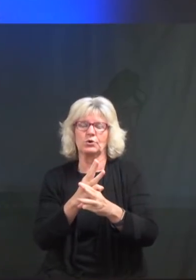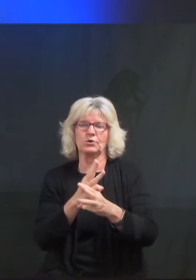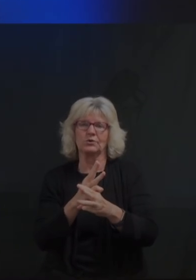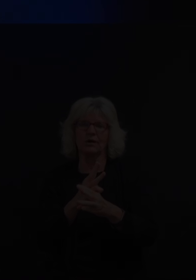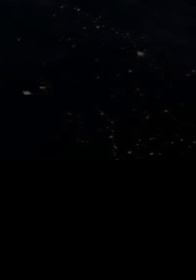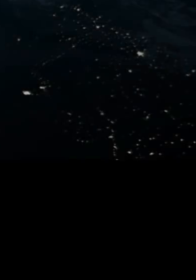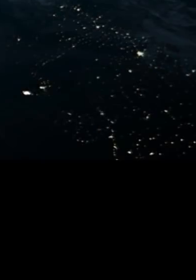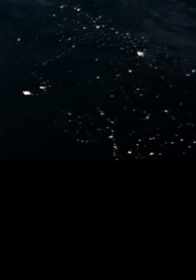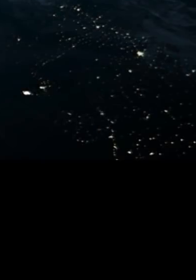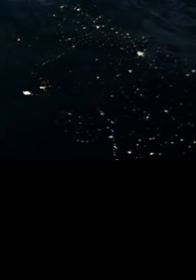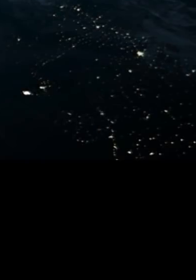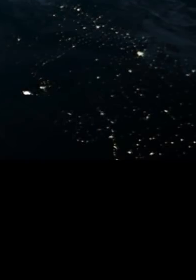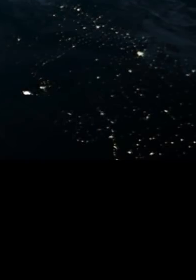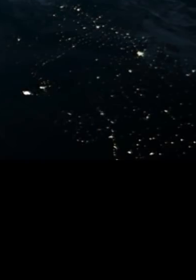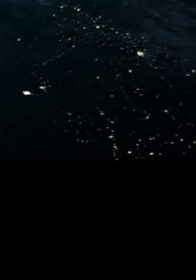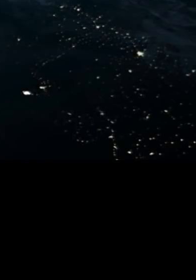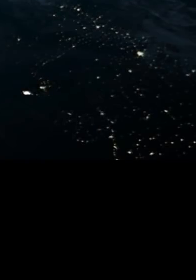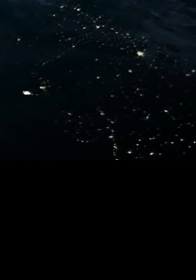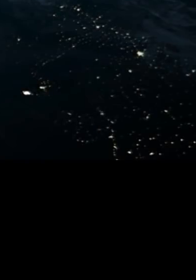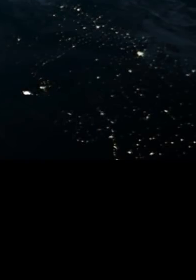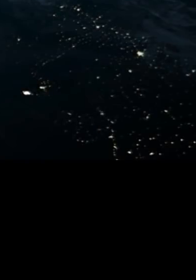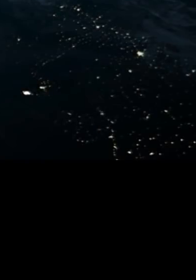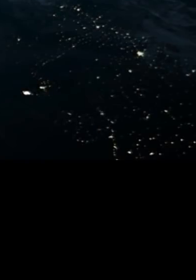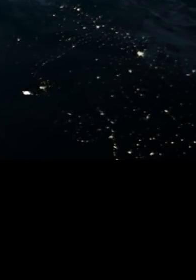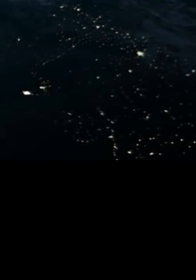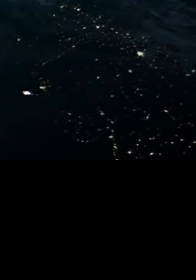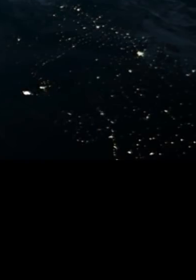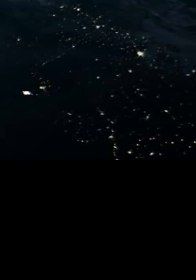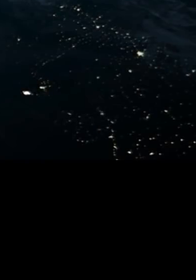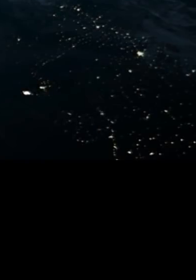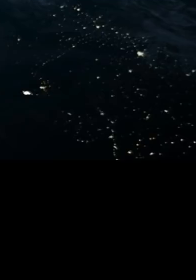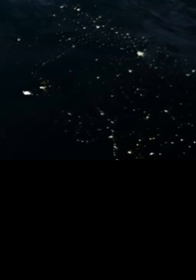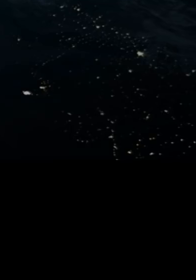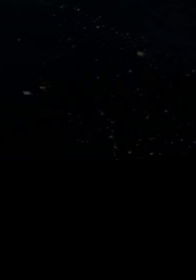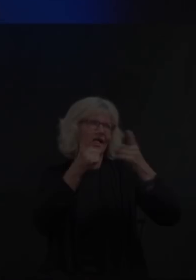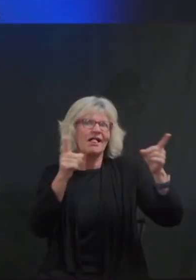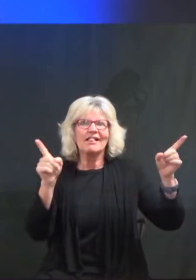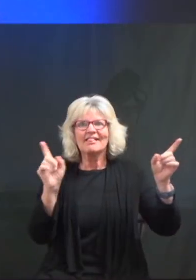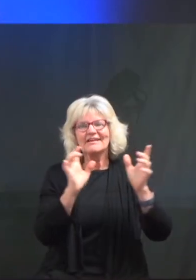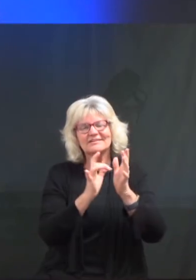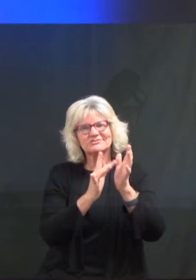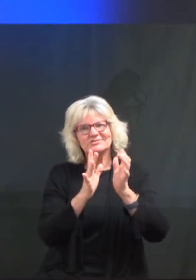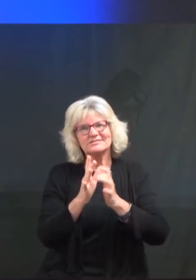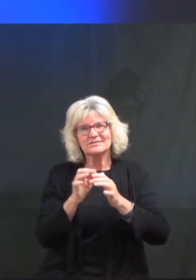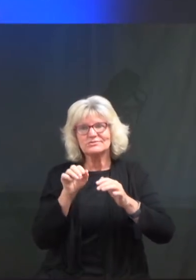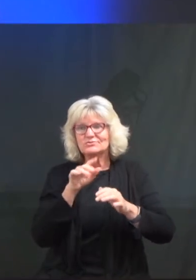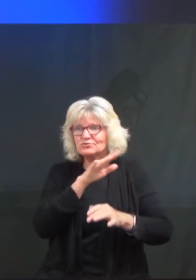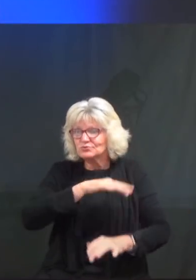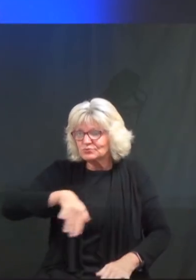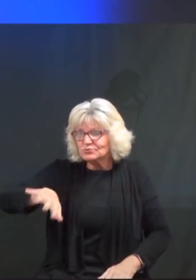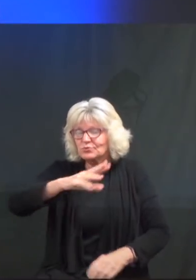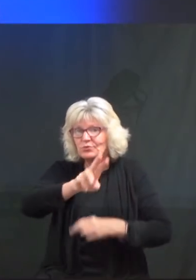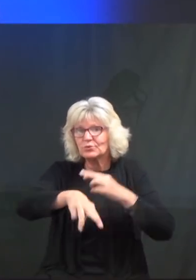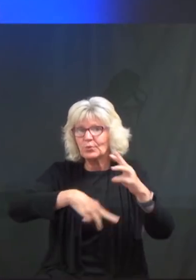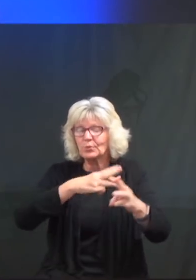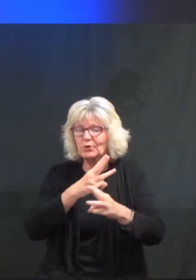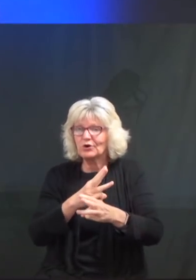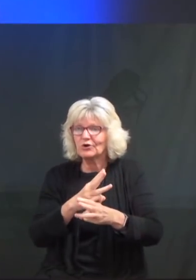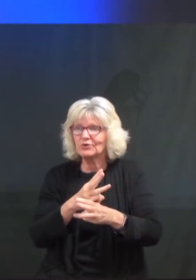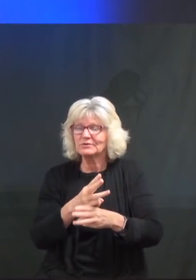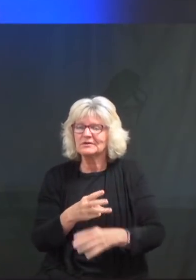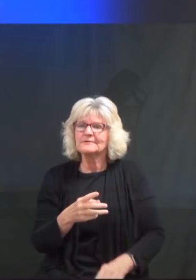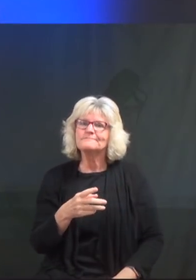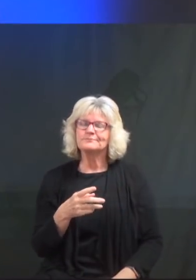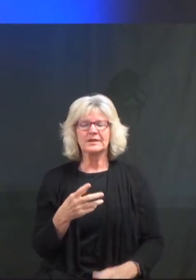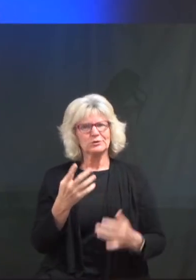Our job is to take Jesus to the world. We're stuck at home right now. It